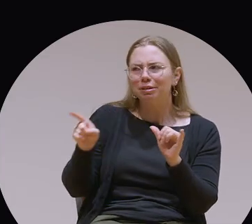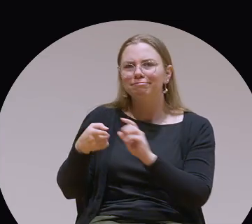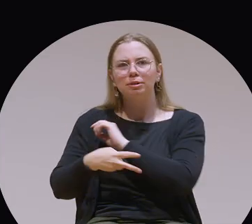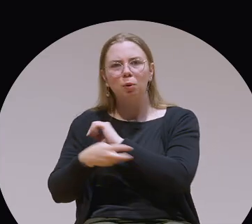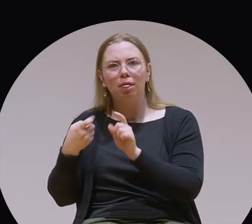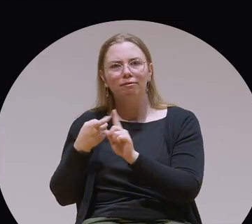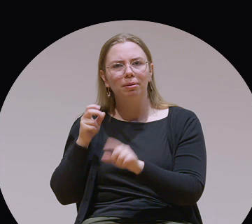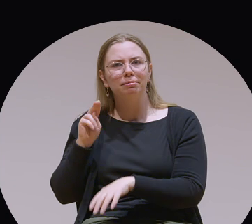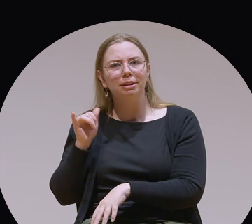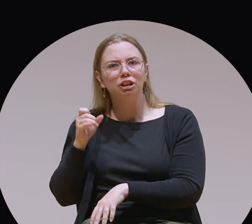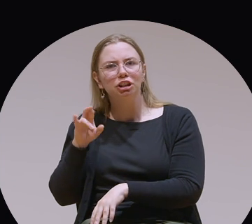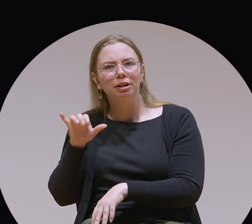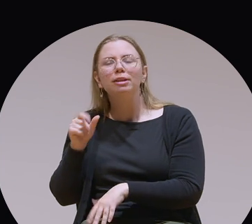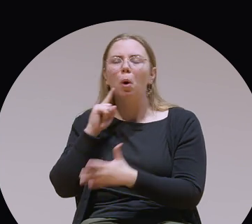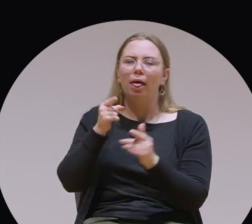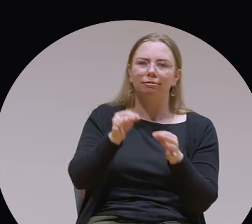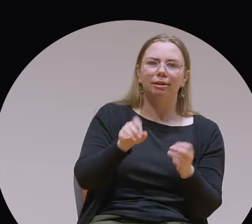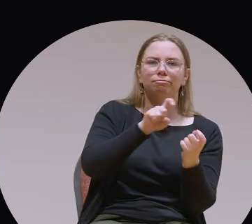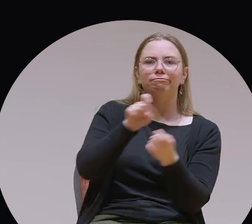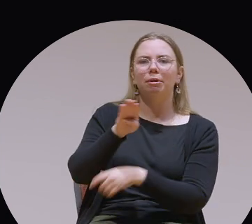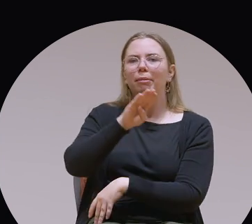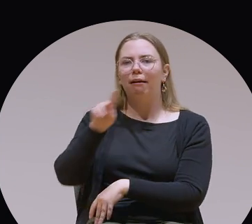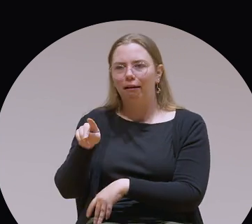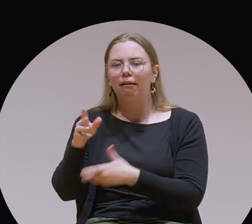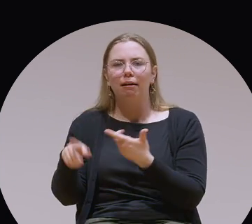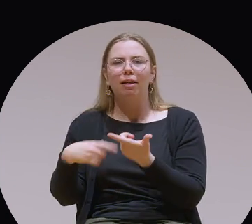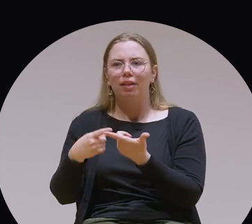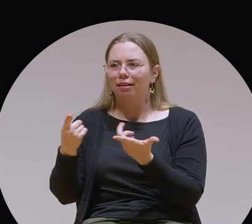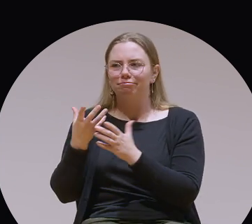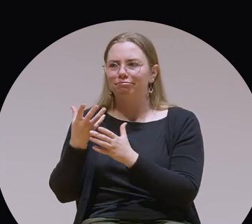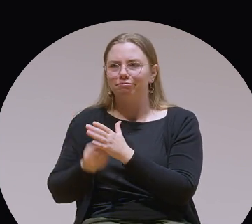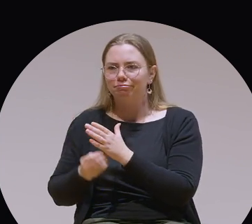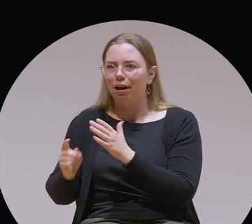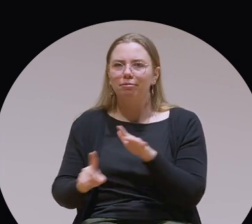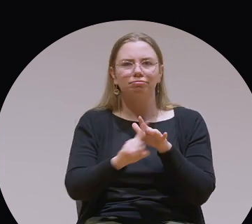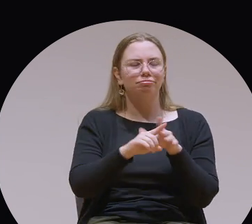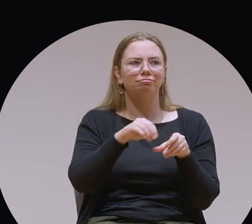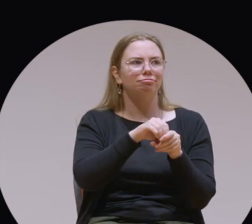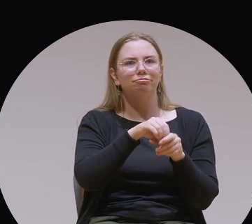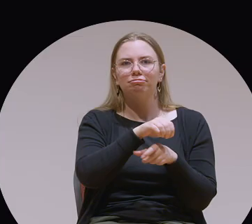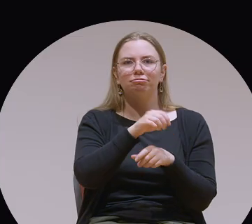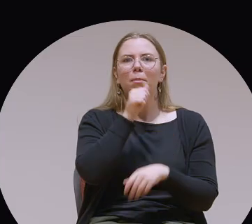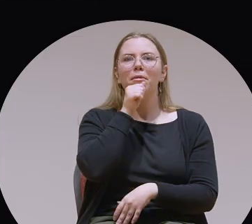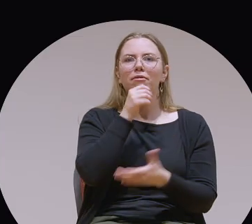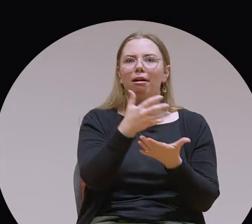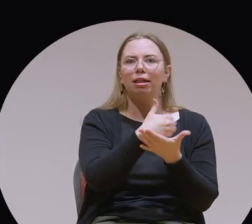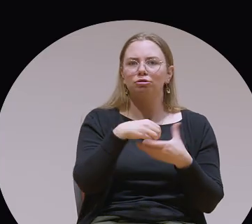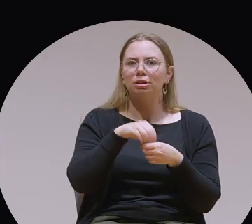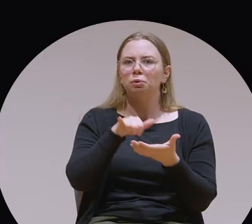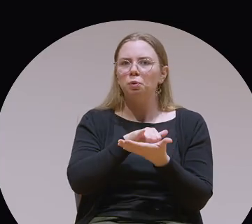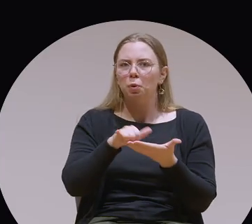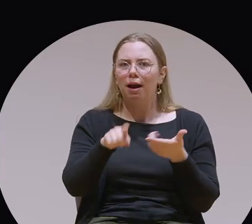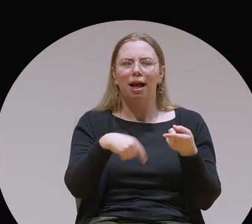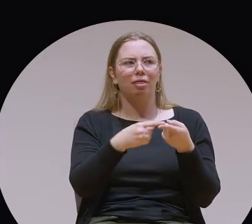and in the mid-50s, they'd left Nigeria again, and it ended up in a private collection in New York and then in the Met. So again, we